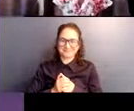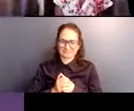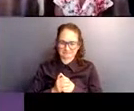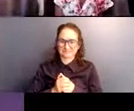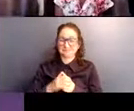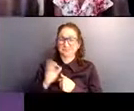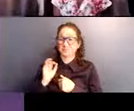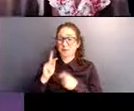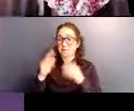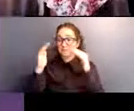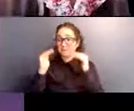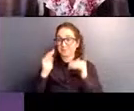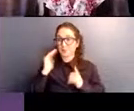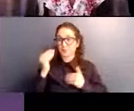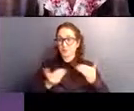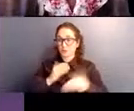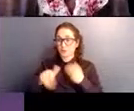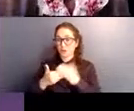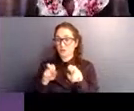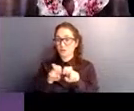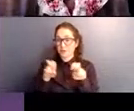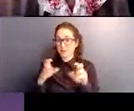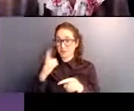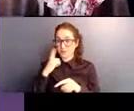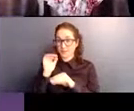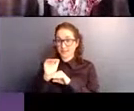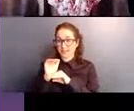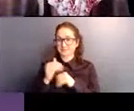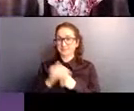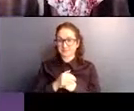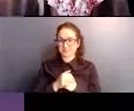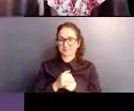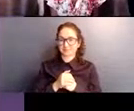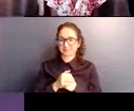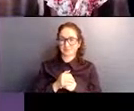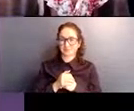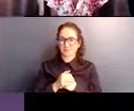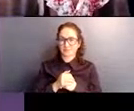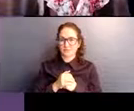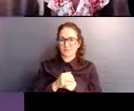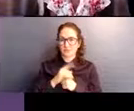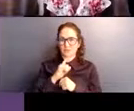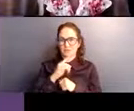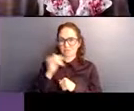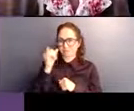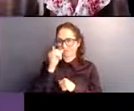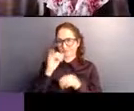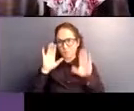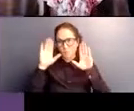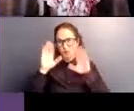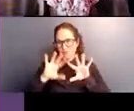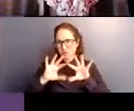And next up, we'll introduce our panelists this evening. We have a really wonderful group